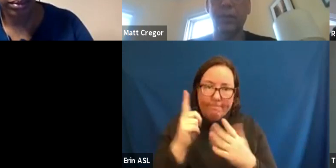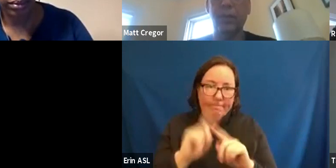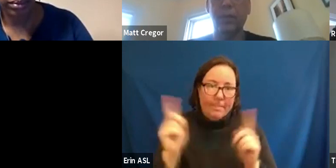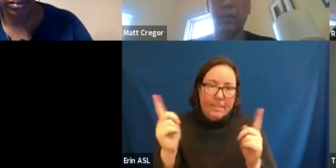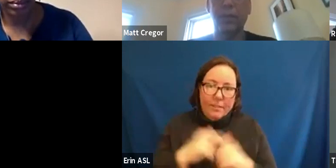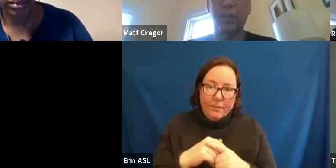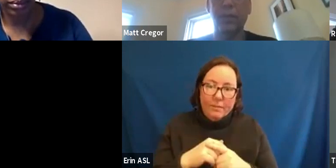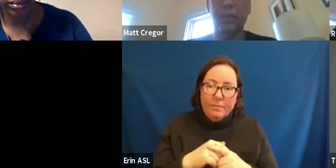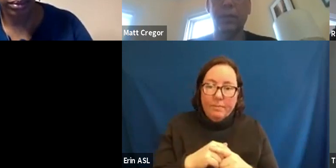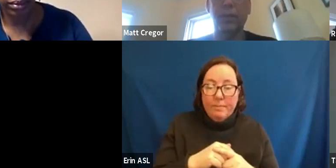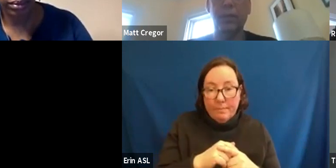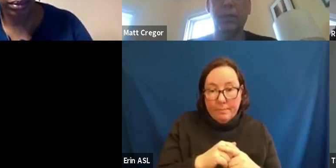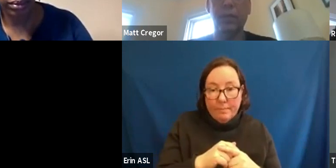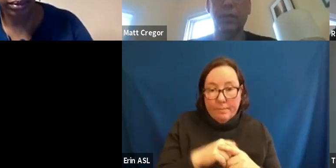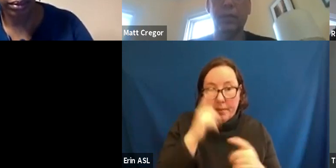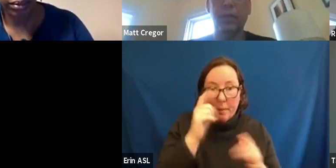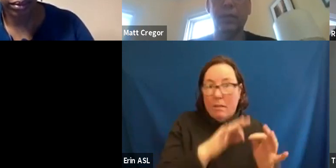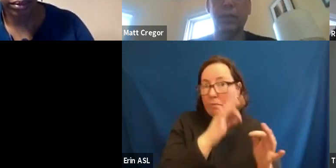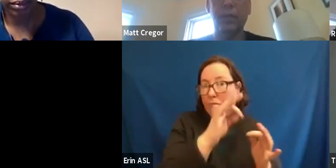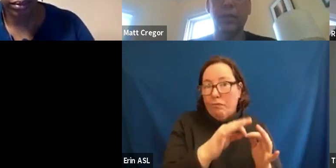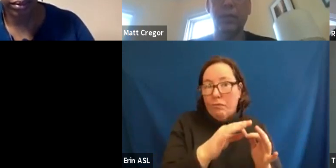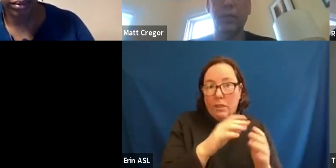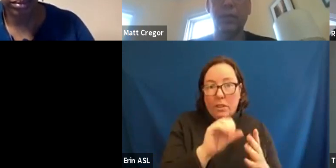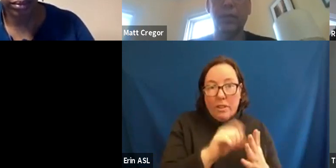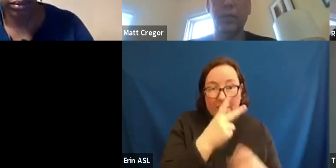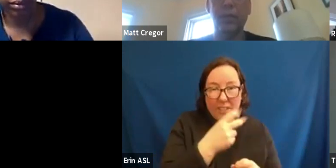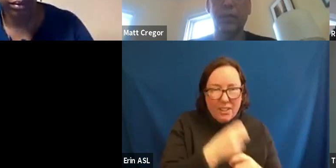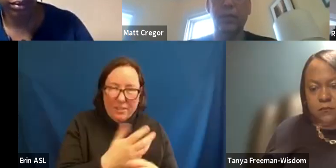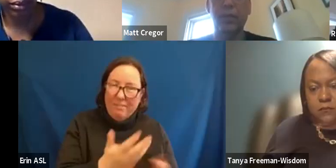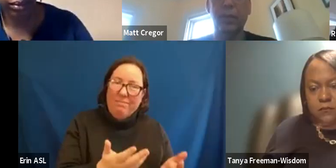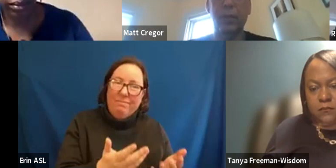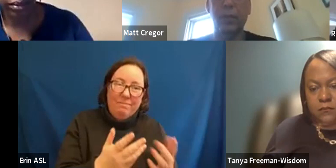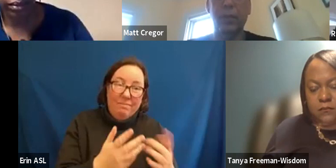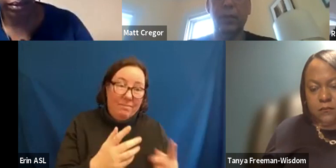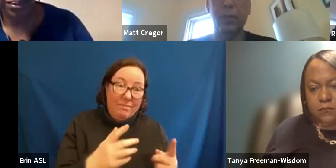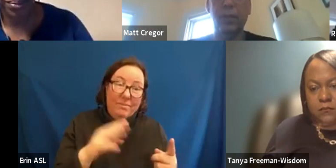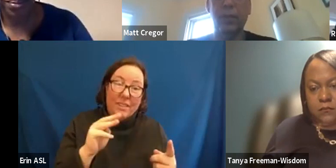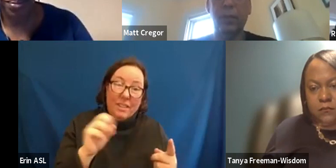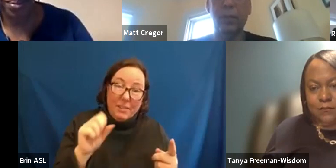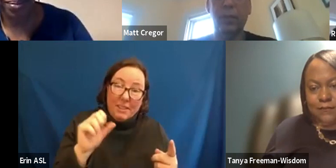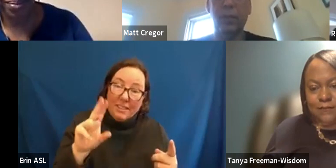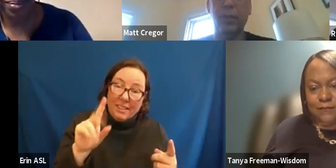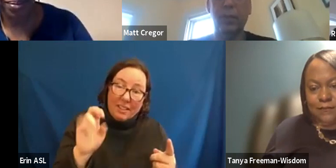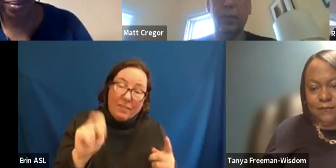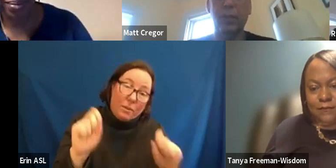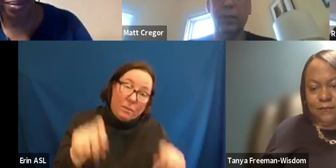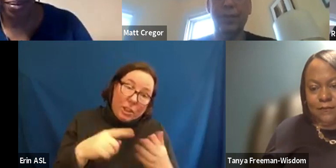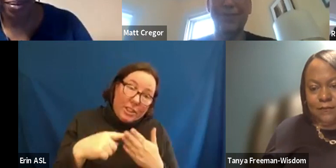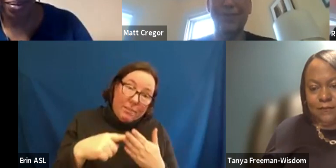feel fair to students' current assessment. Well, that would be for discussion and debate. Oh,